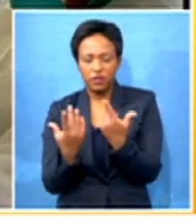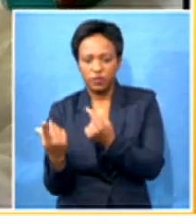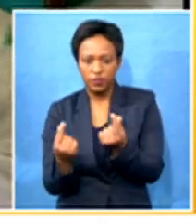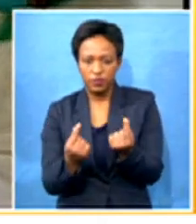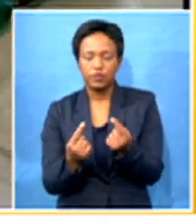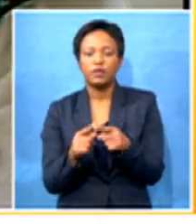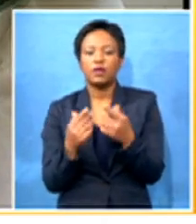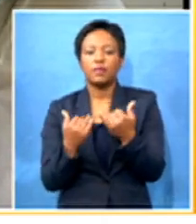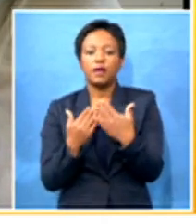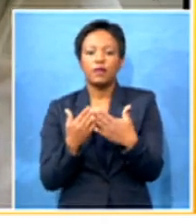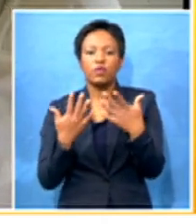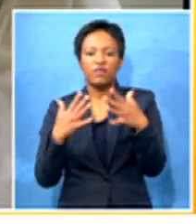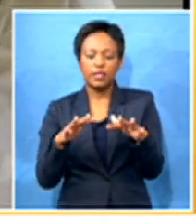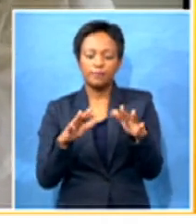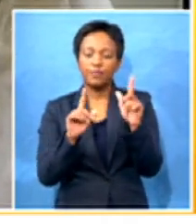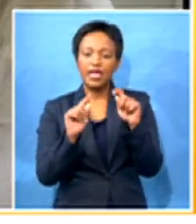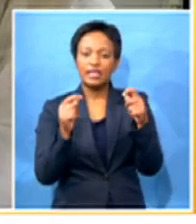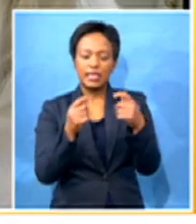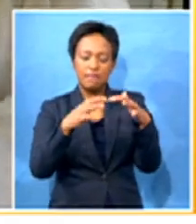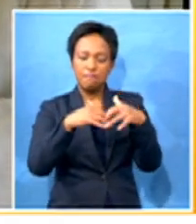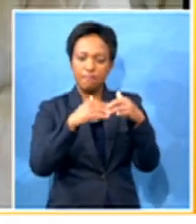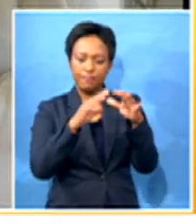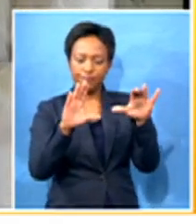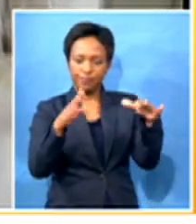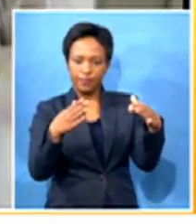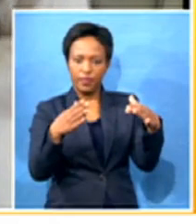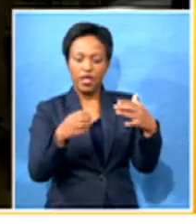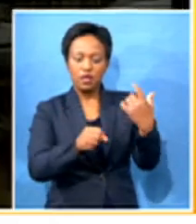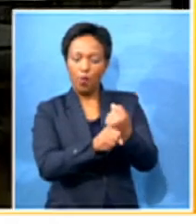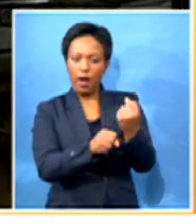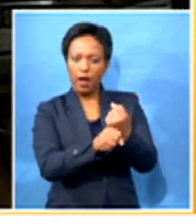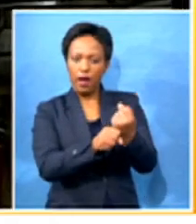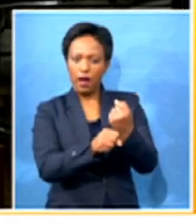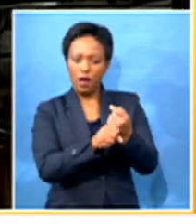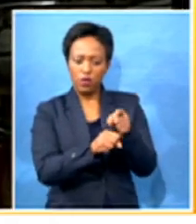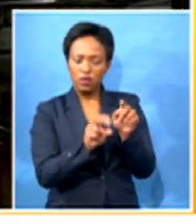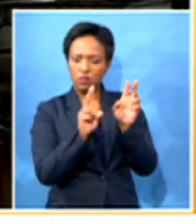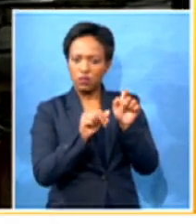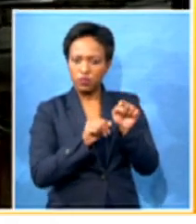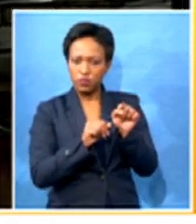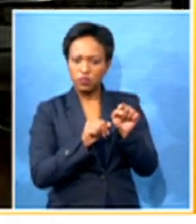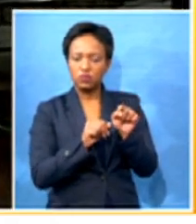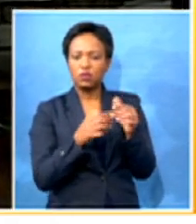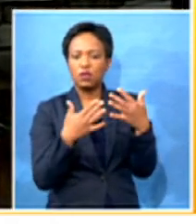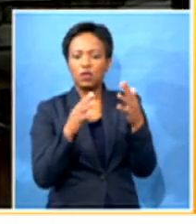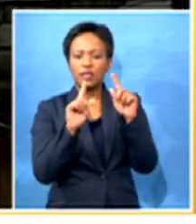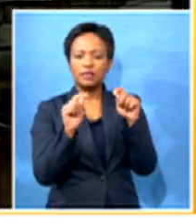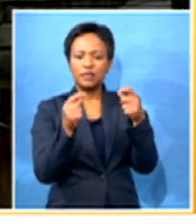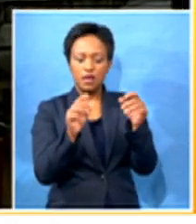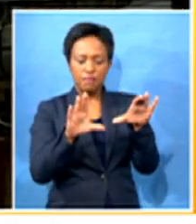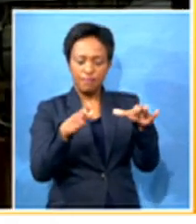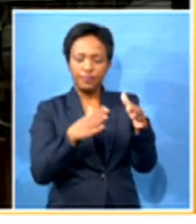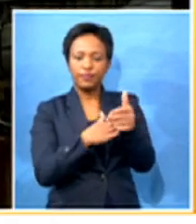have assembled the team who works on the matter. The team is led by our